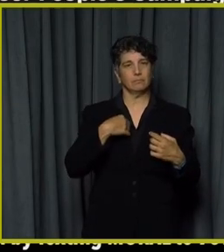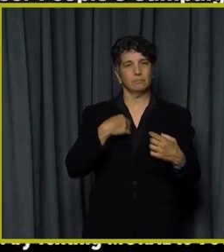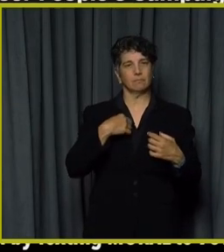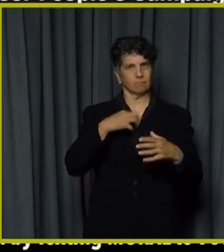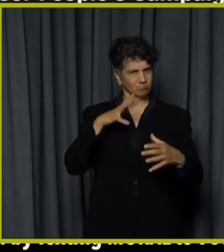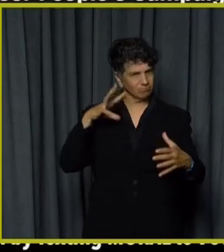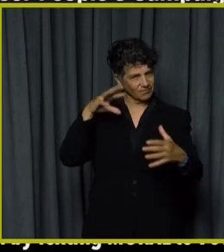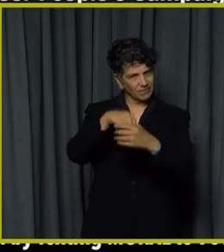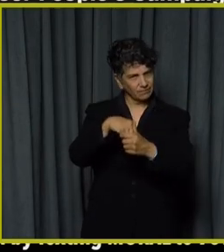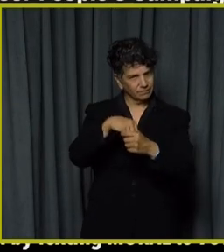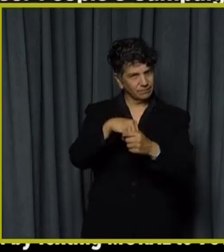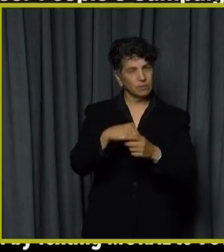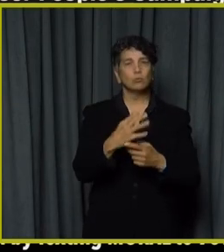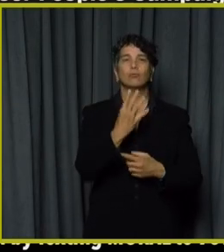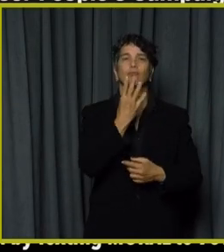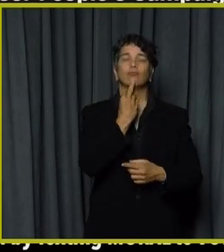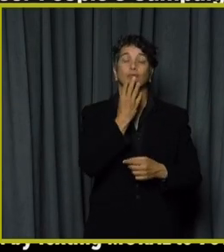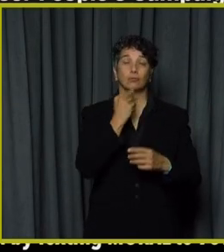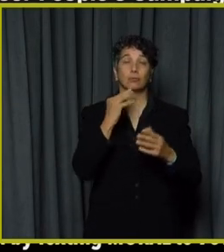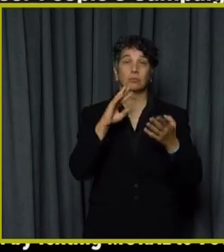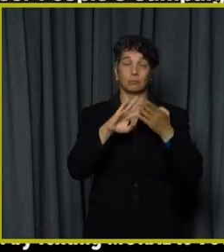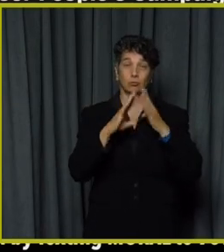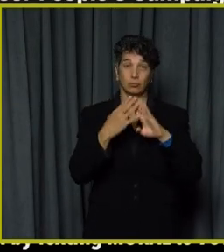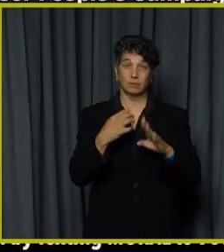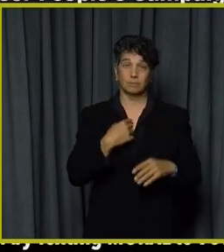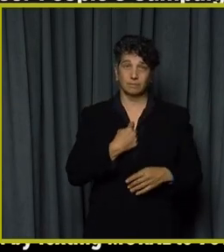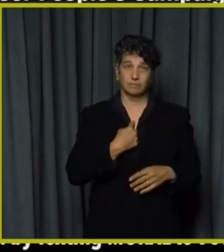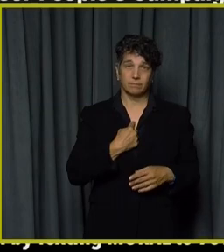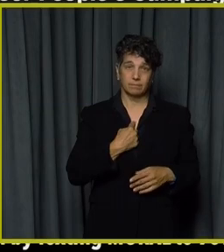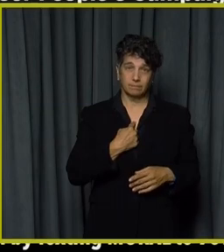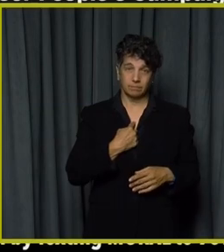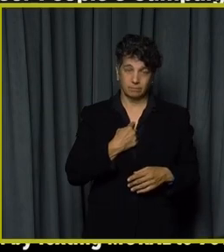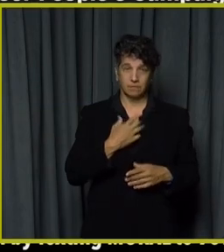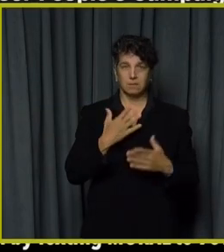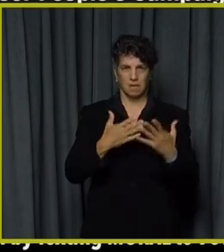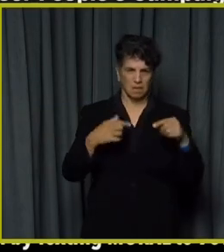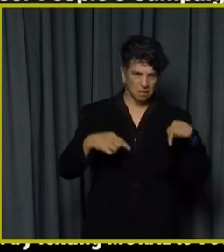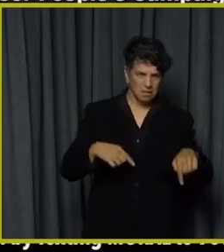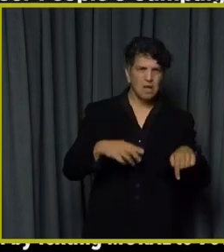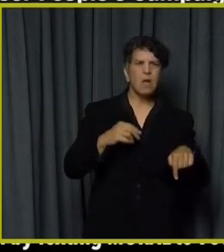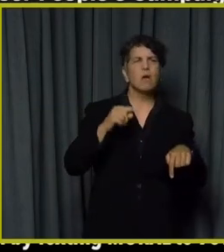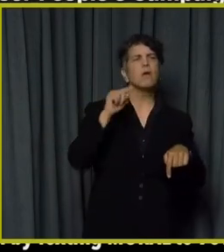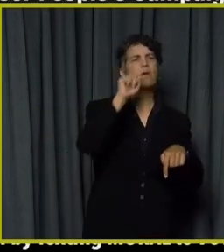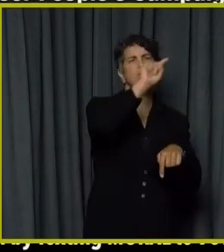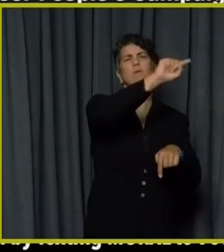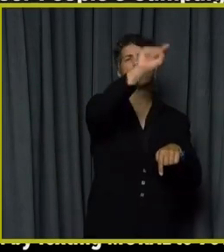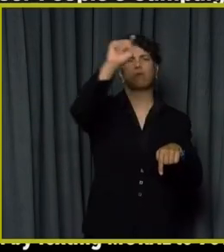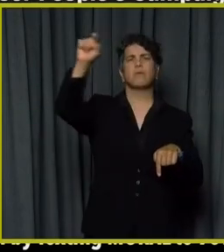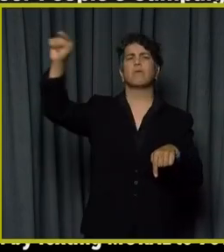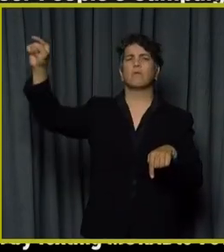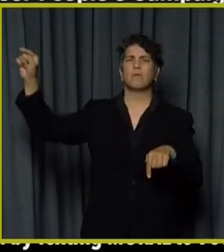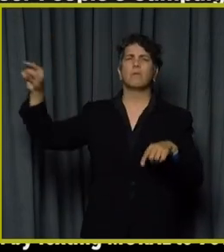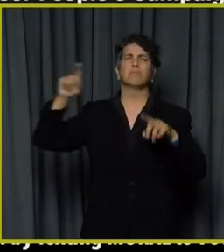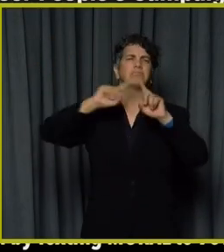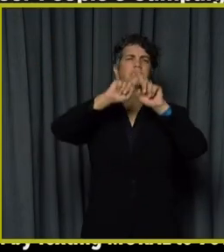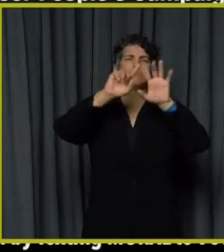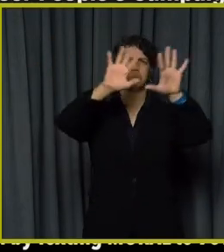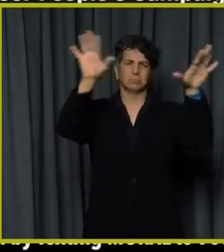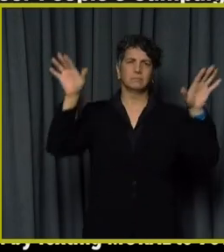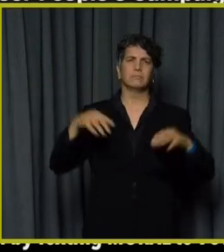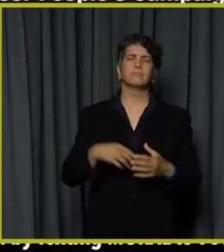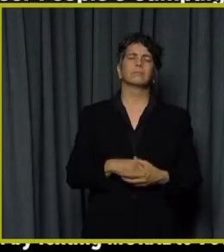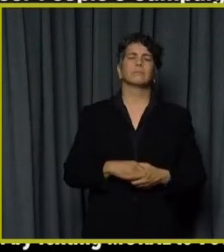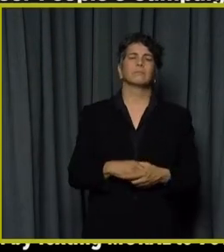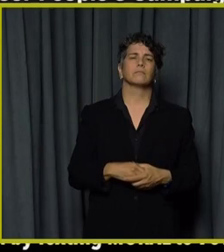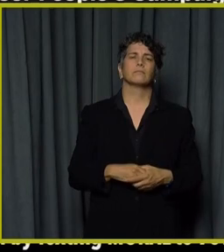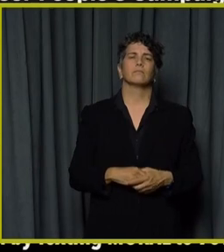millions of Jewish people around the country, some here in this place and many in state capitals across the country. The oldest